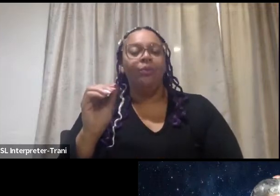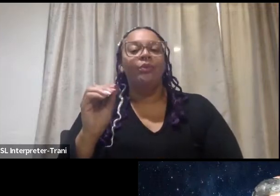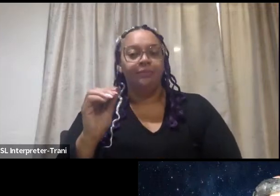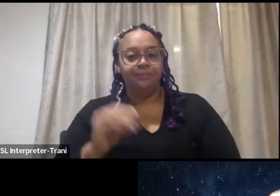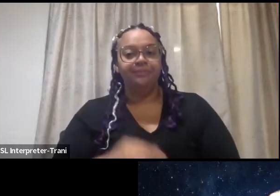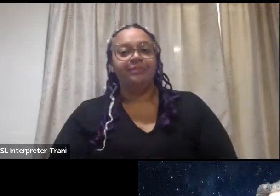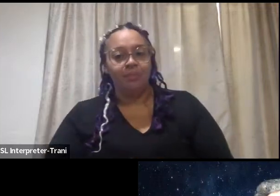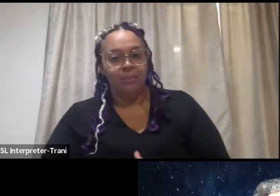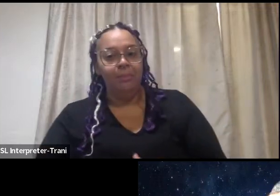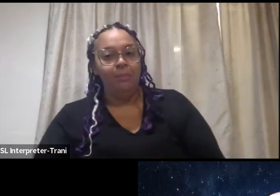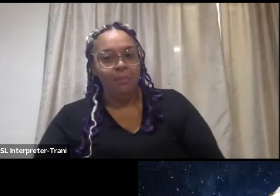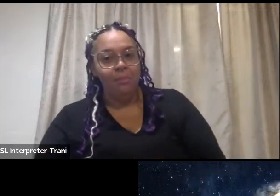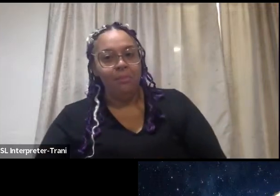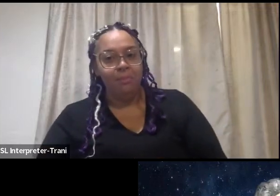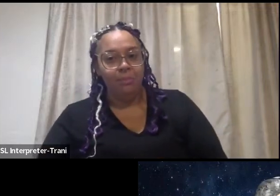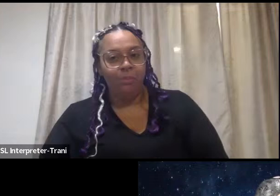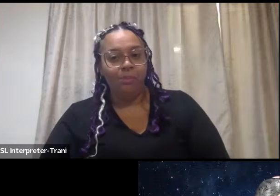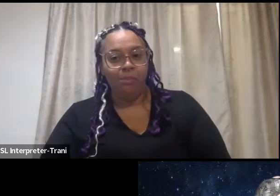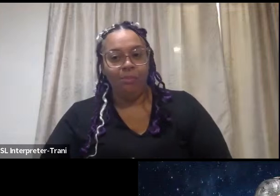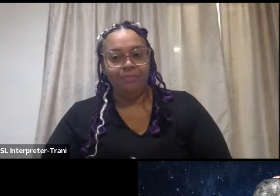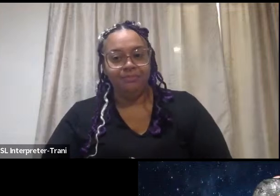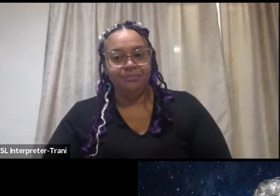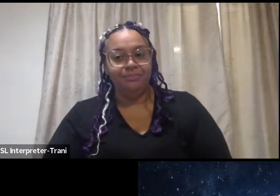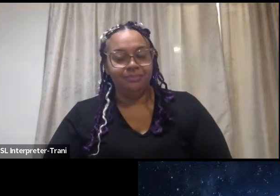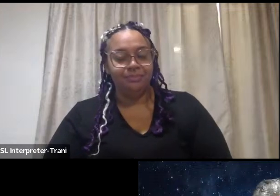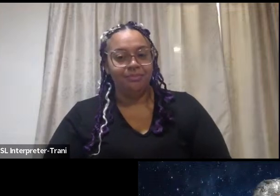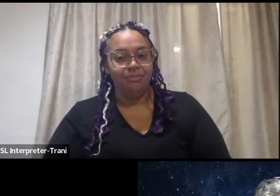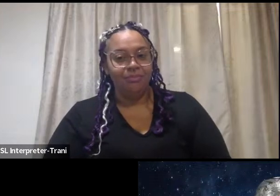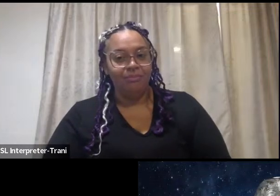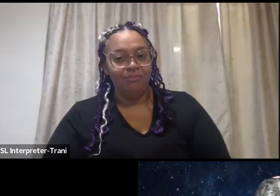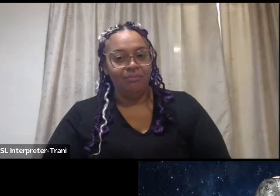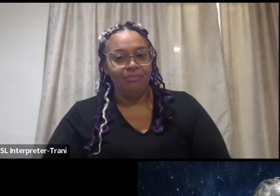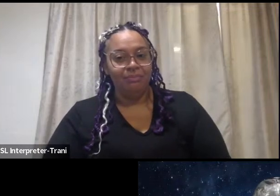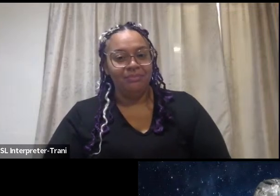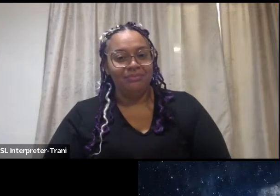Woo. Doing some interesting stuff with that candle.